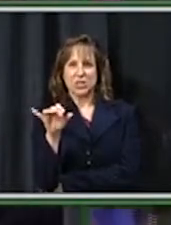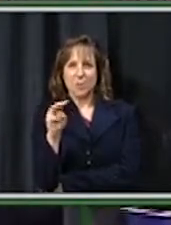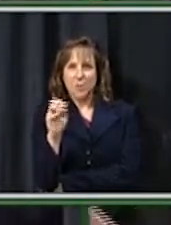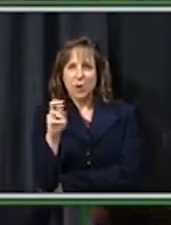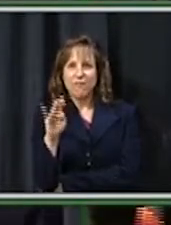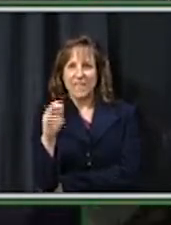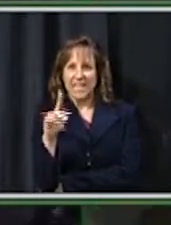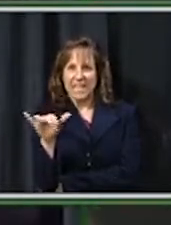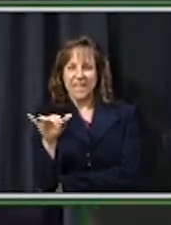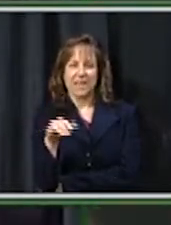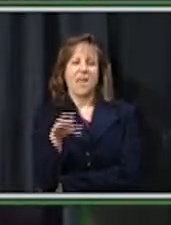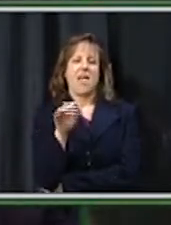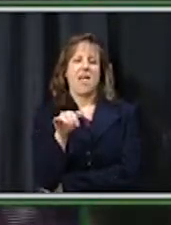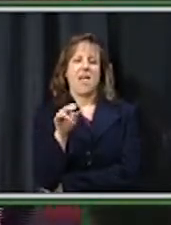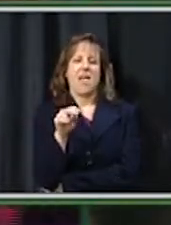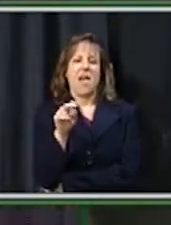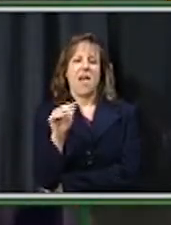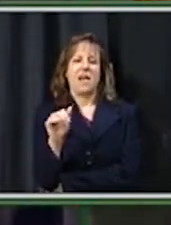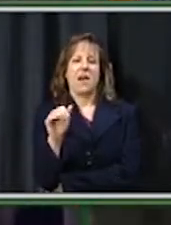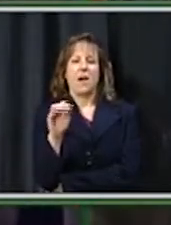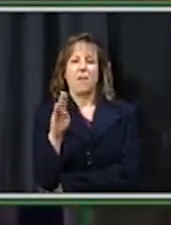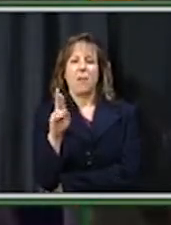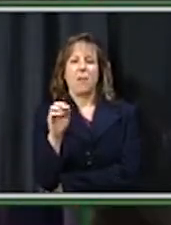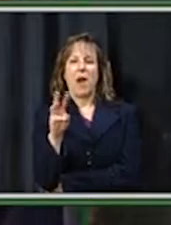Anna Catherine Brown.